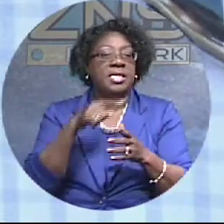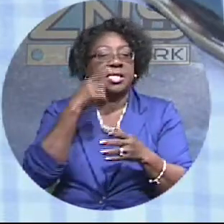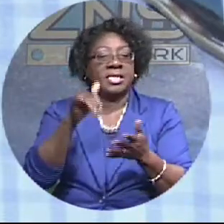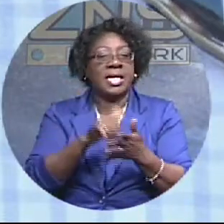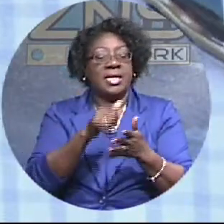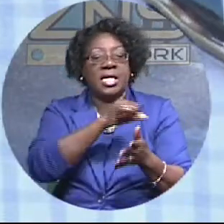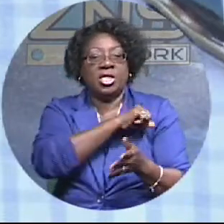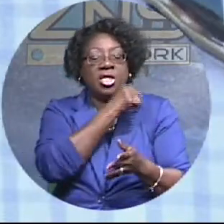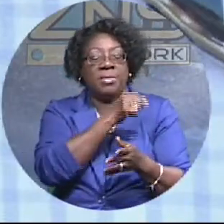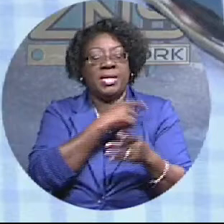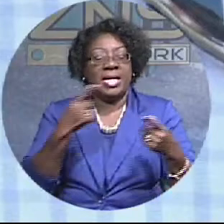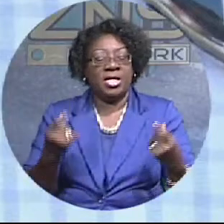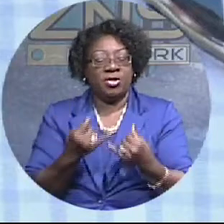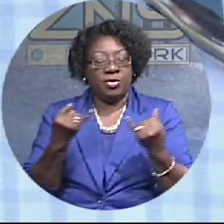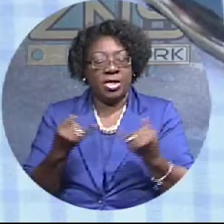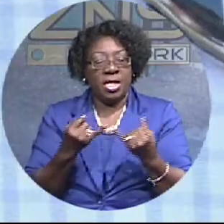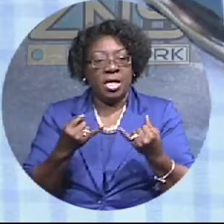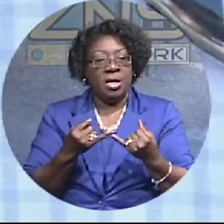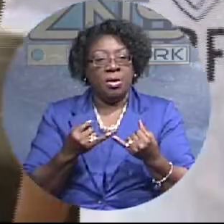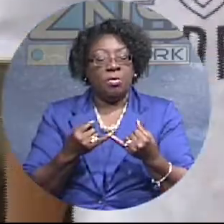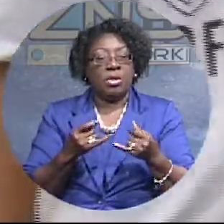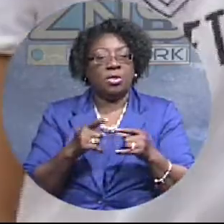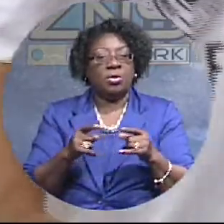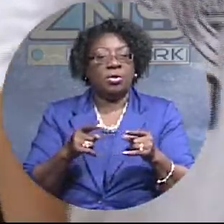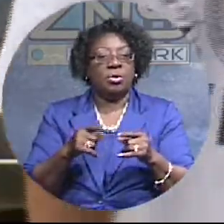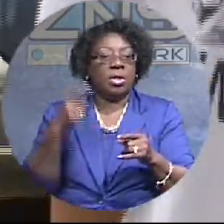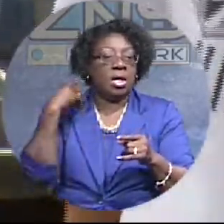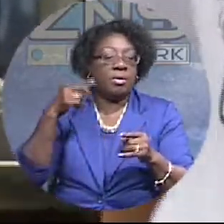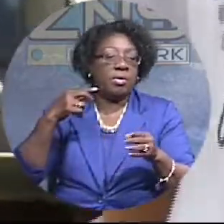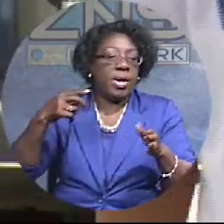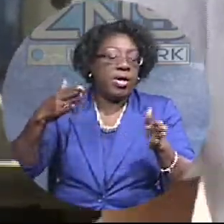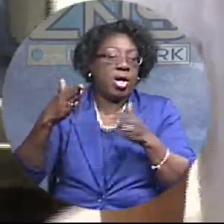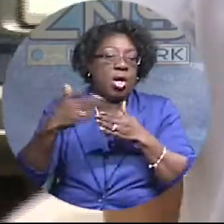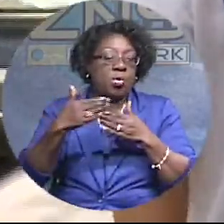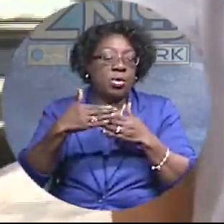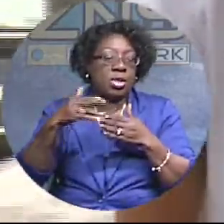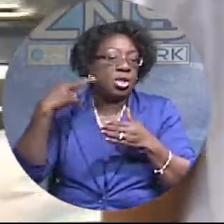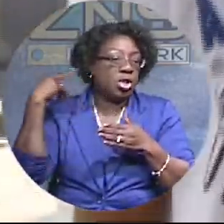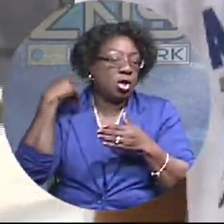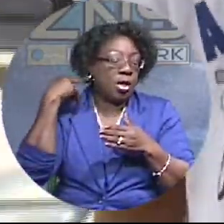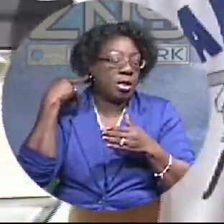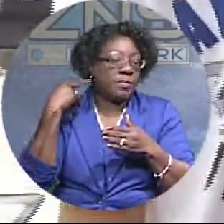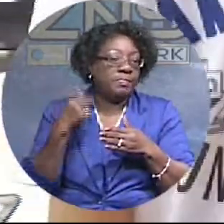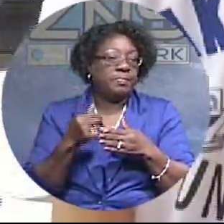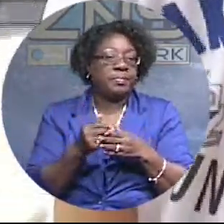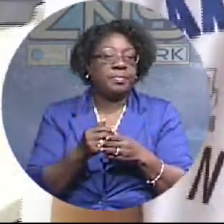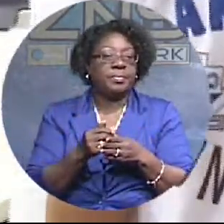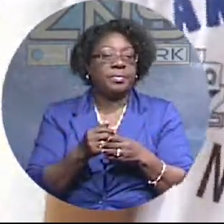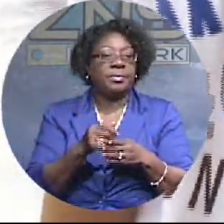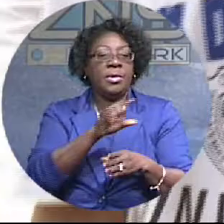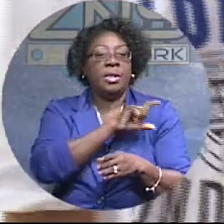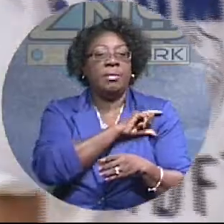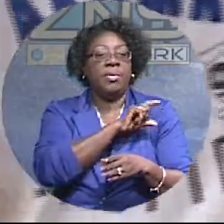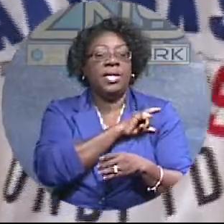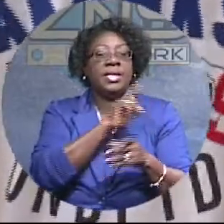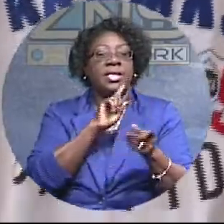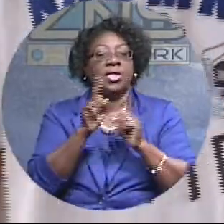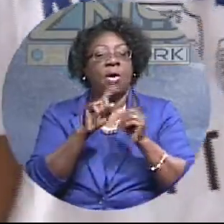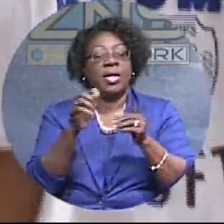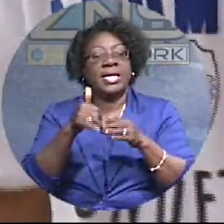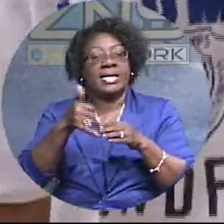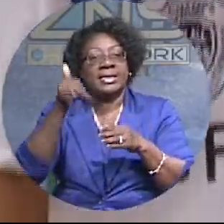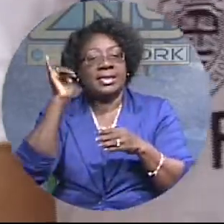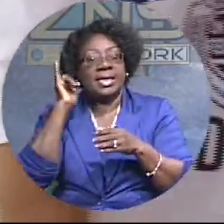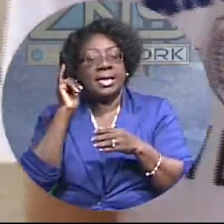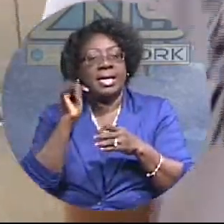Sherman's injury was due to a gun being fired at close range. Police Sergeant Basil Evans also testified yesterday that